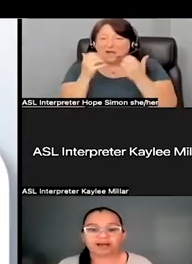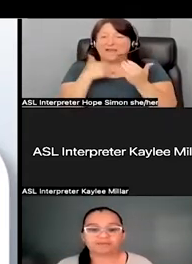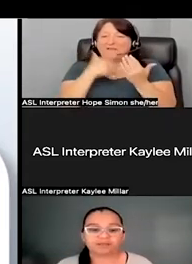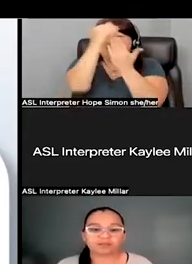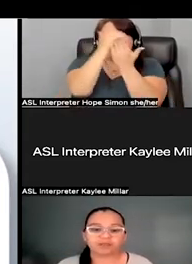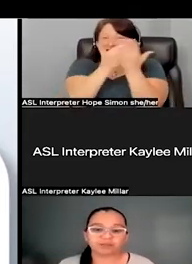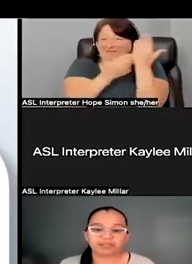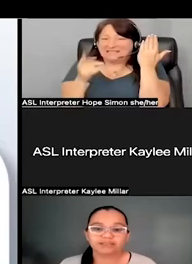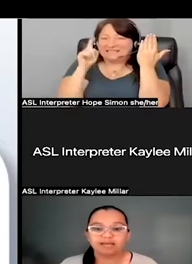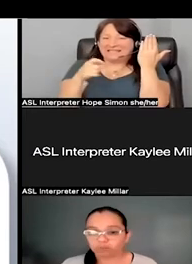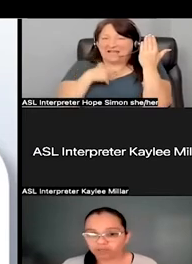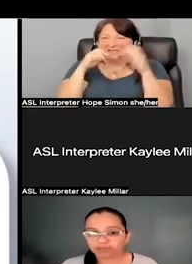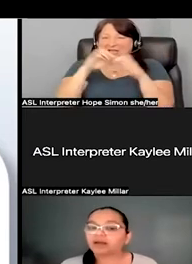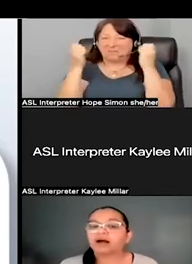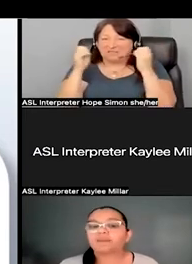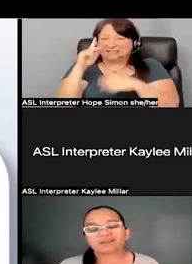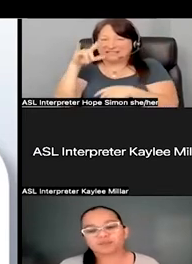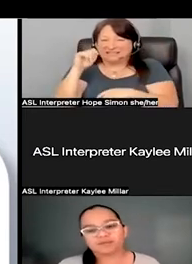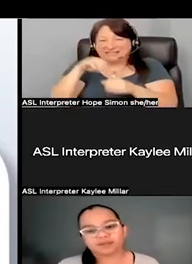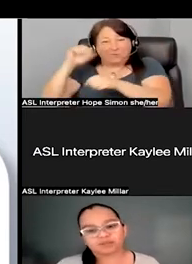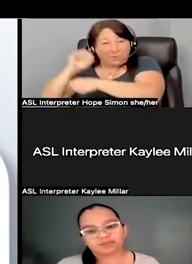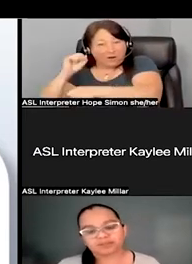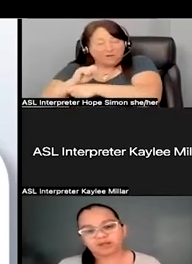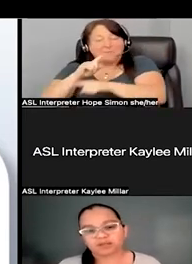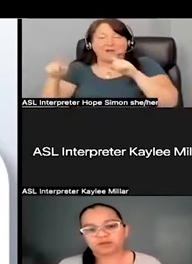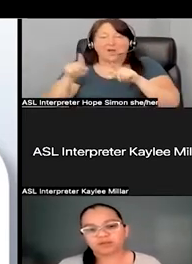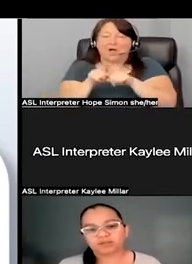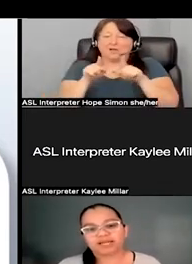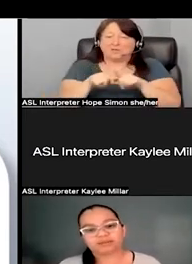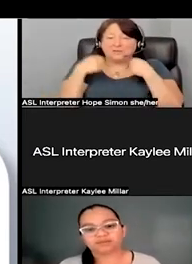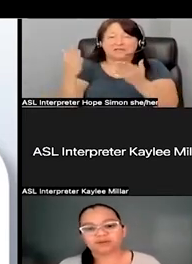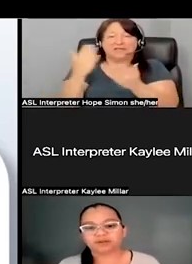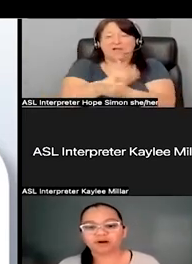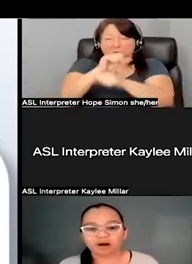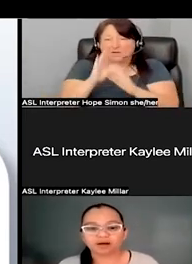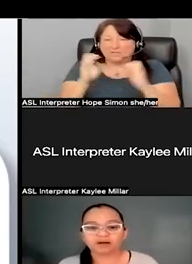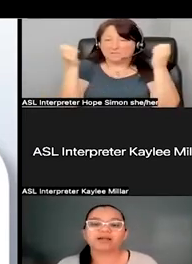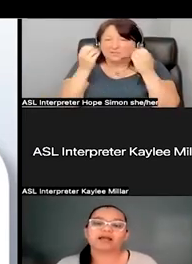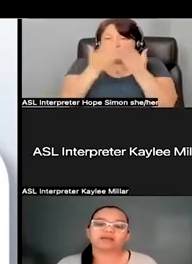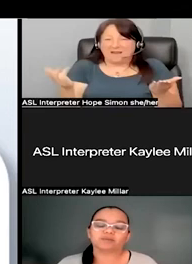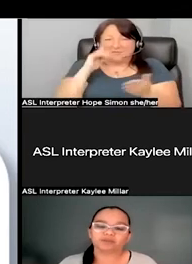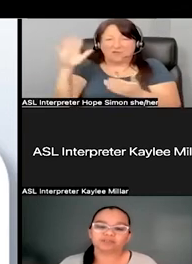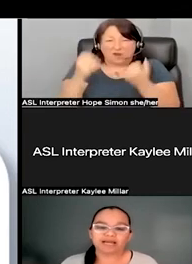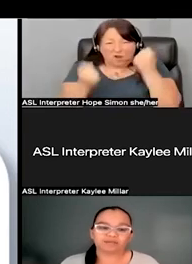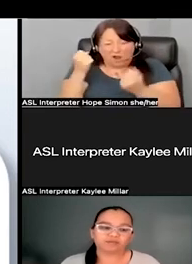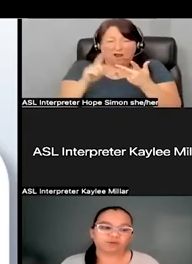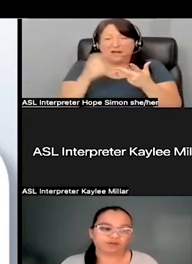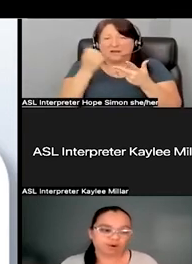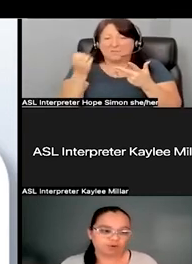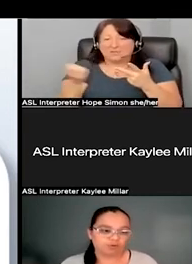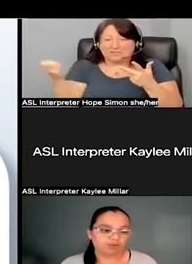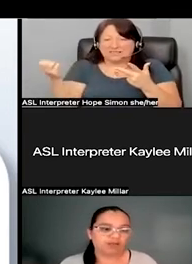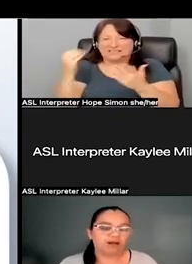should have in their emergency kits at work, but also provide them with tips on emergency items for their car and emergency items for